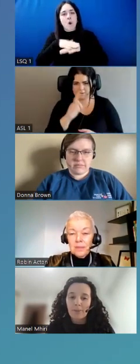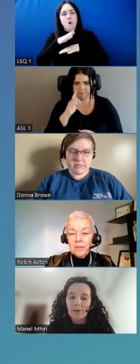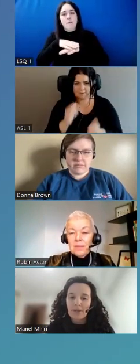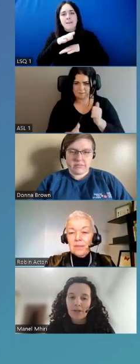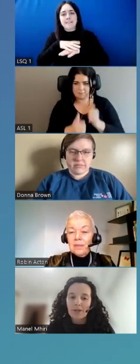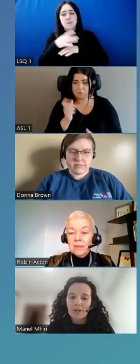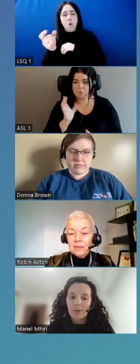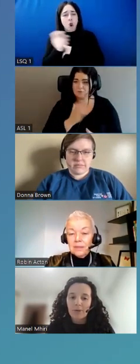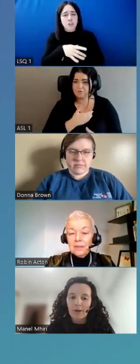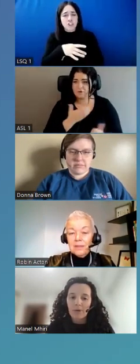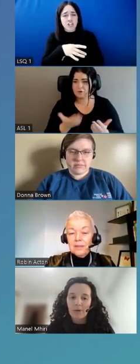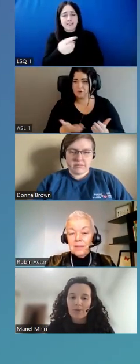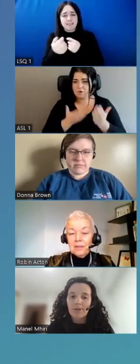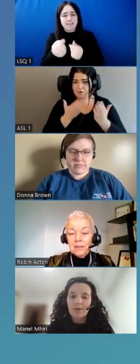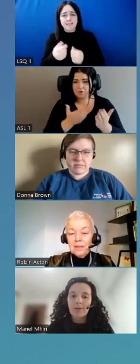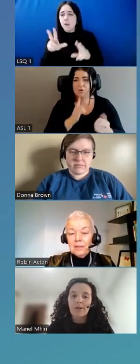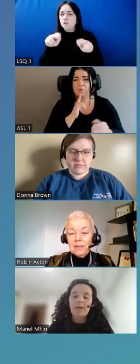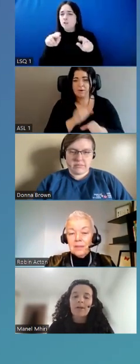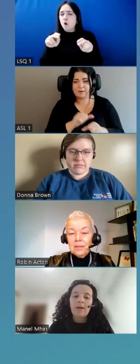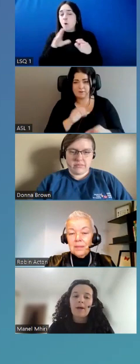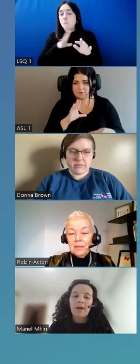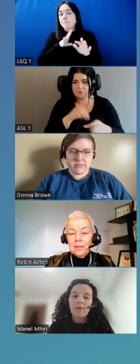our recommendations were included.